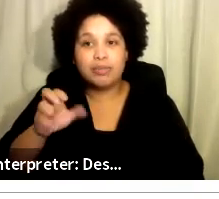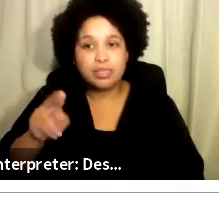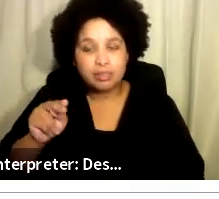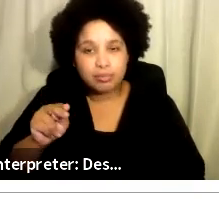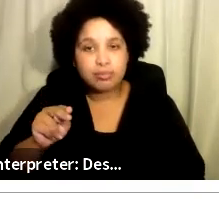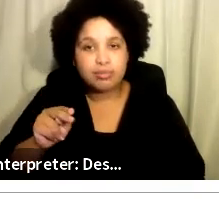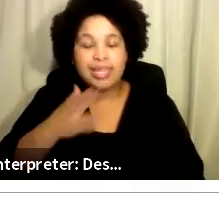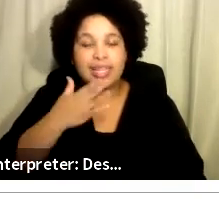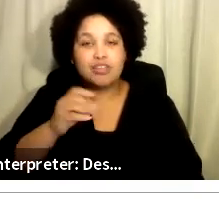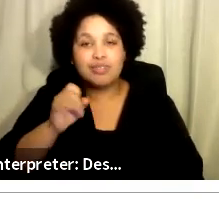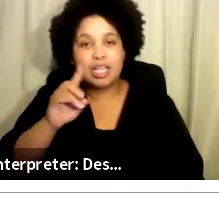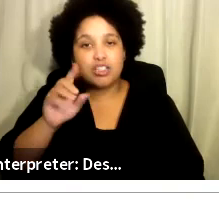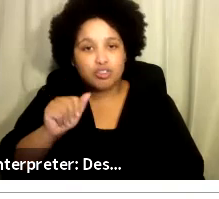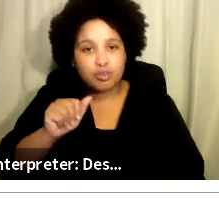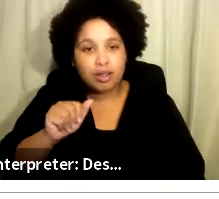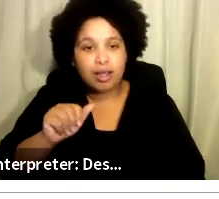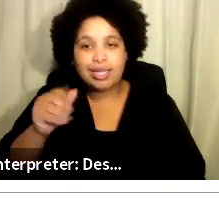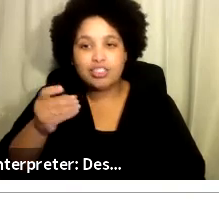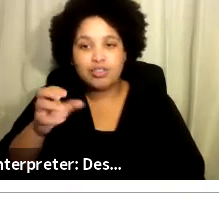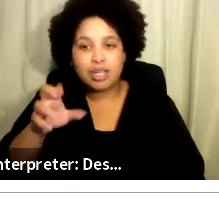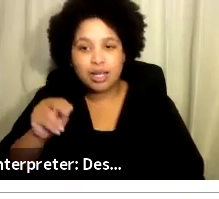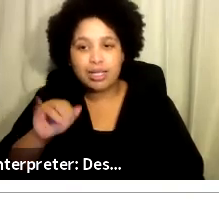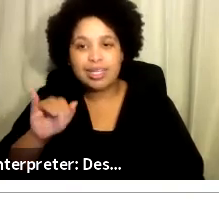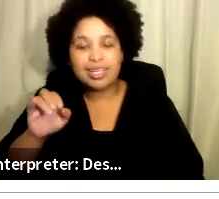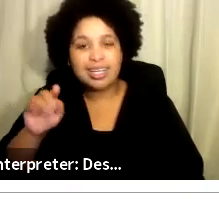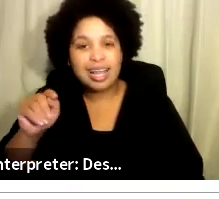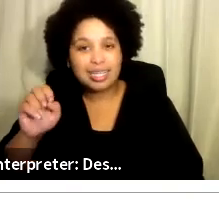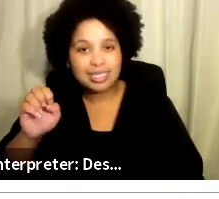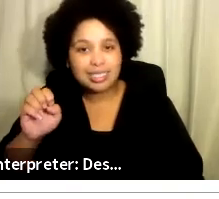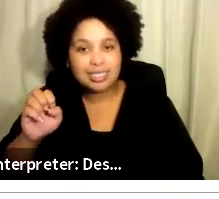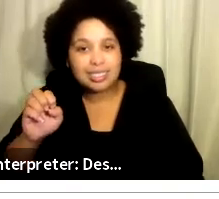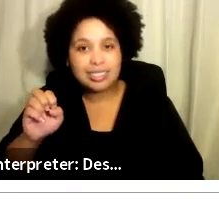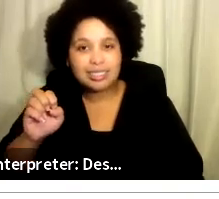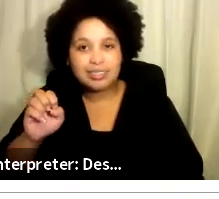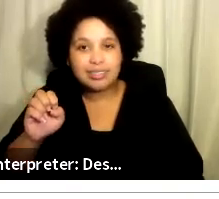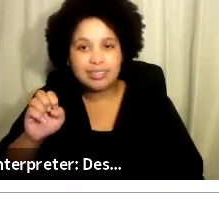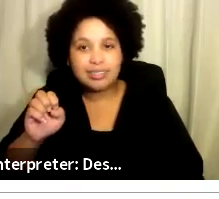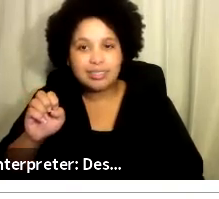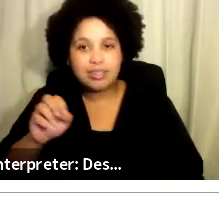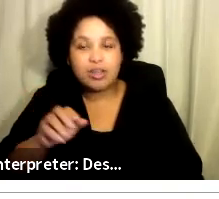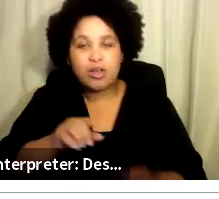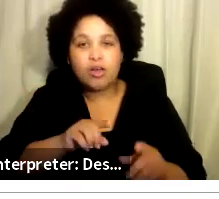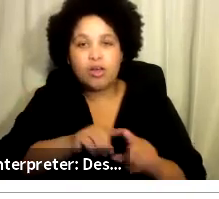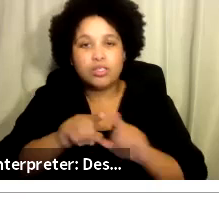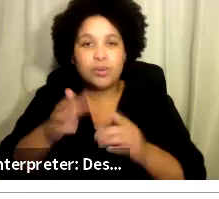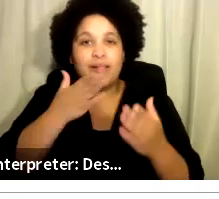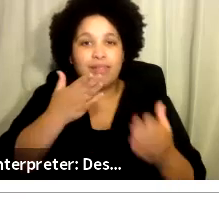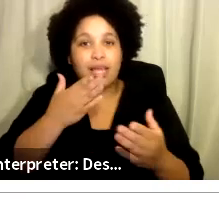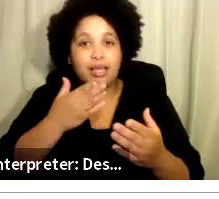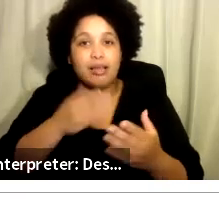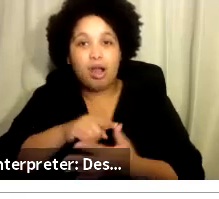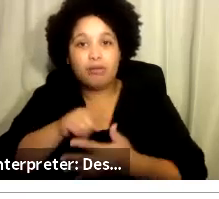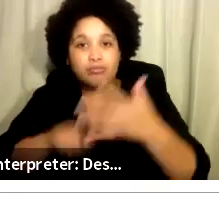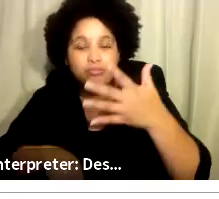Sandra, Ms. Adriana, Ms. Sarah, Ms. Janet. And then we also want to appreciate our thanks to our interpreters today